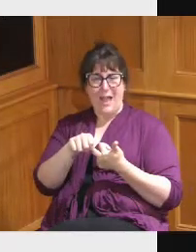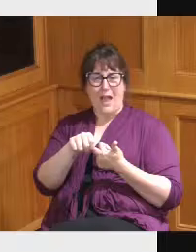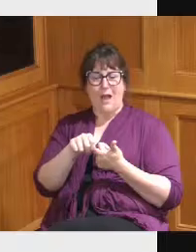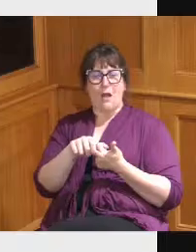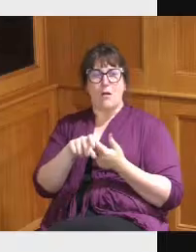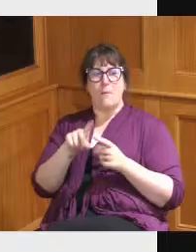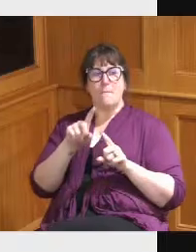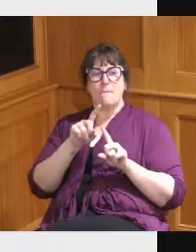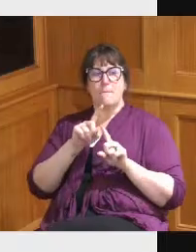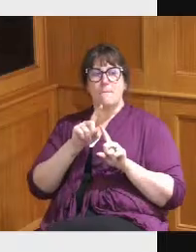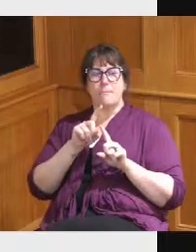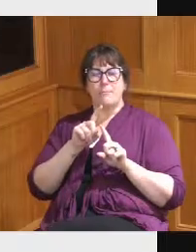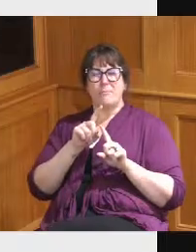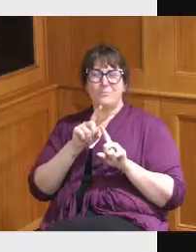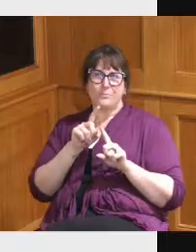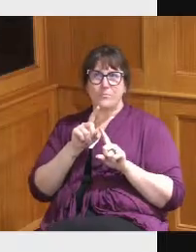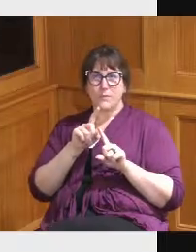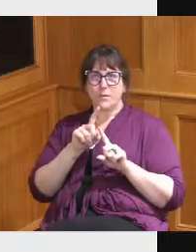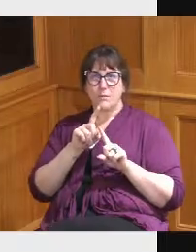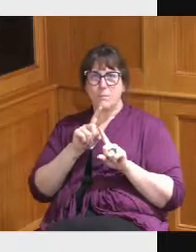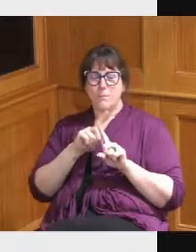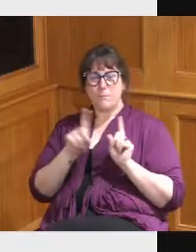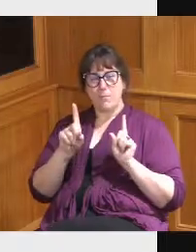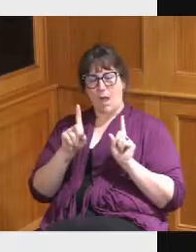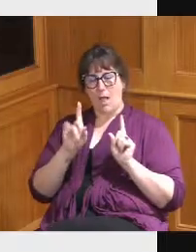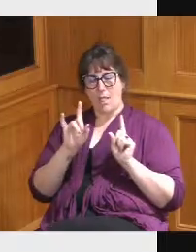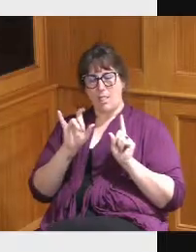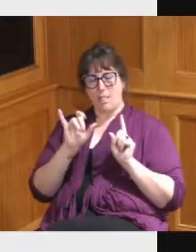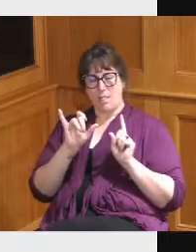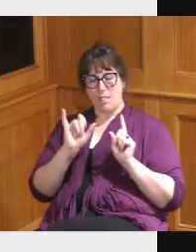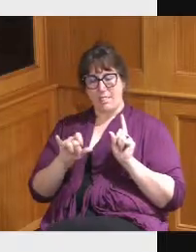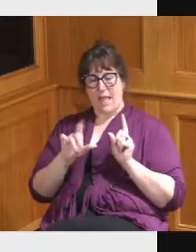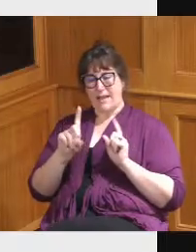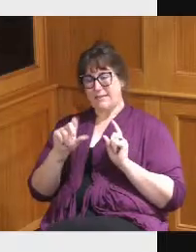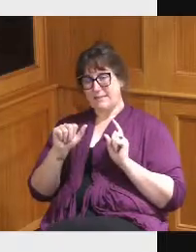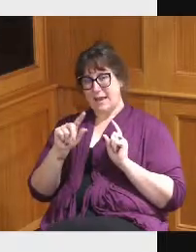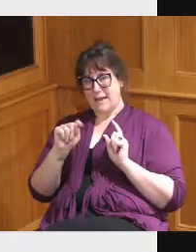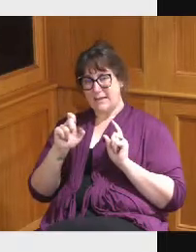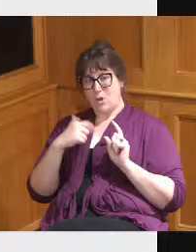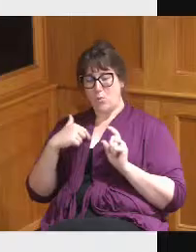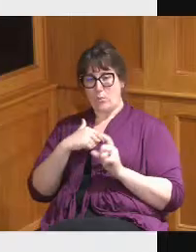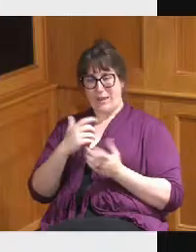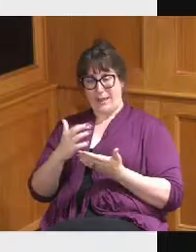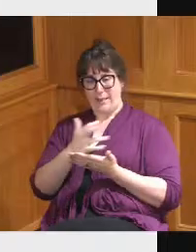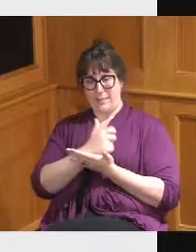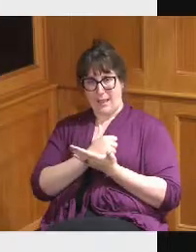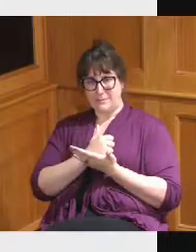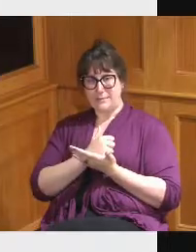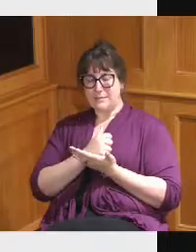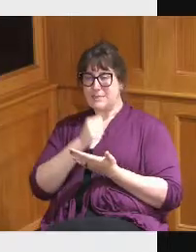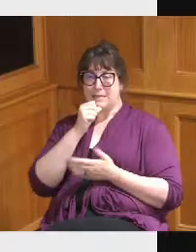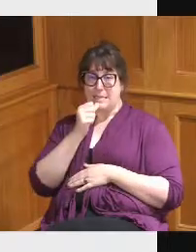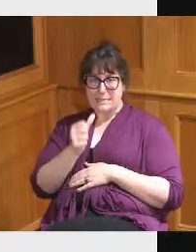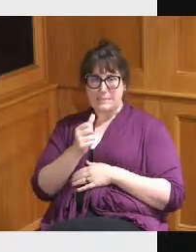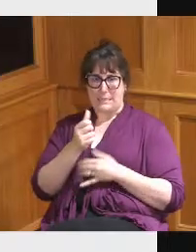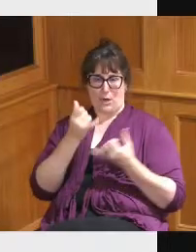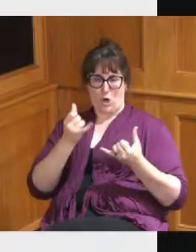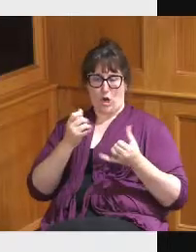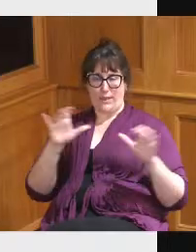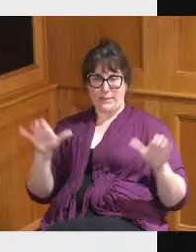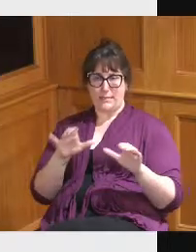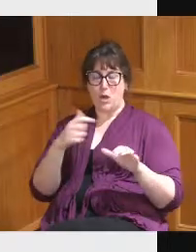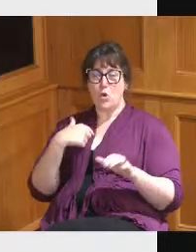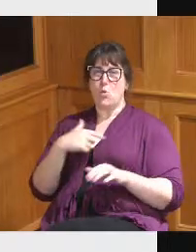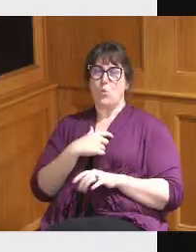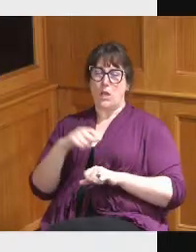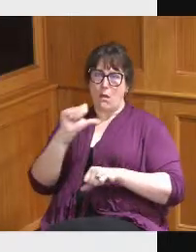proposed. The collection of impervious surface data is not something that is done presently. We did a lot of work to